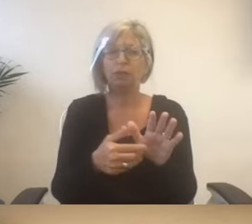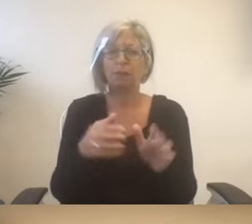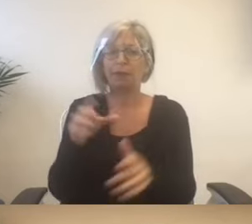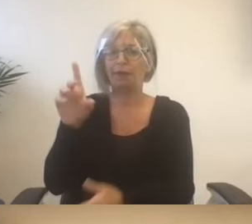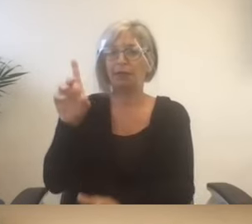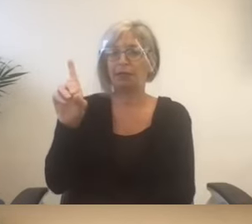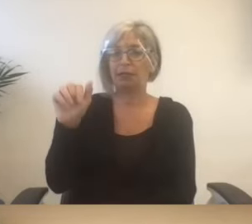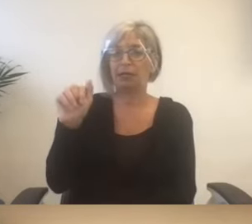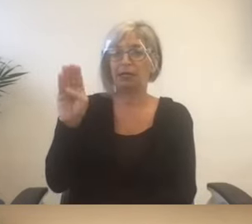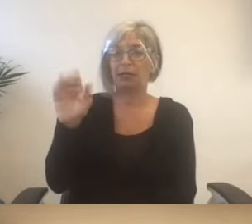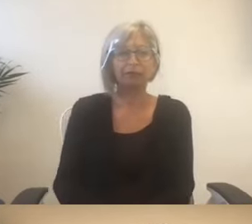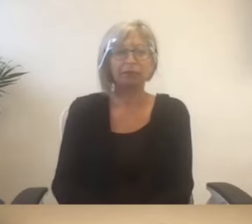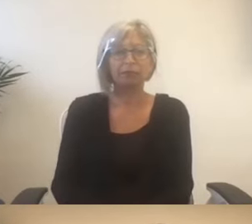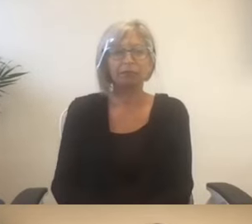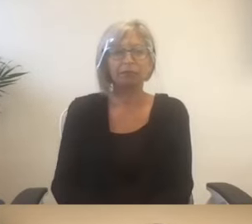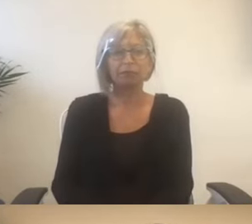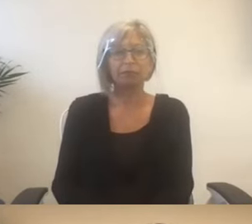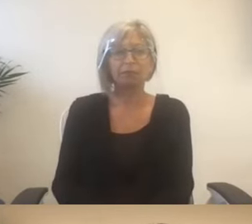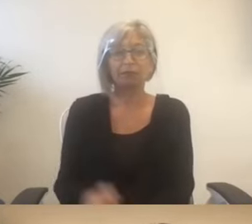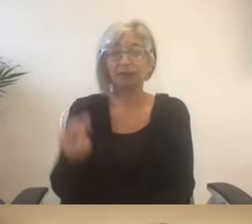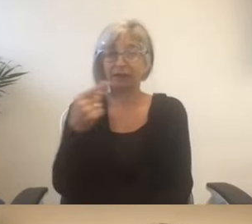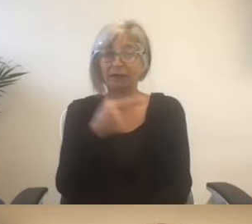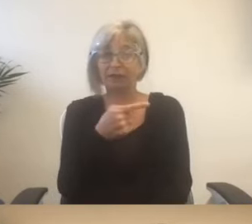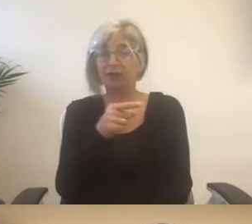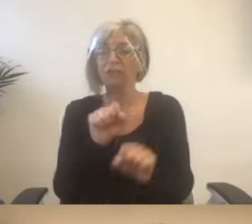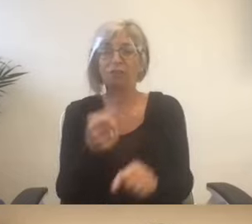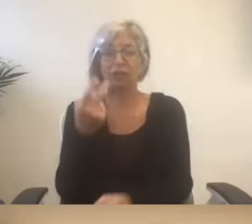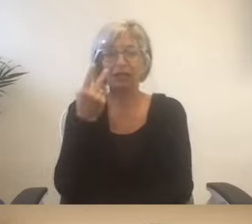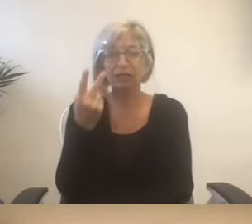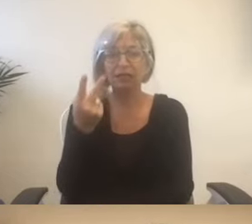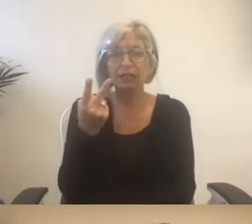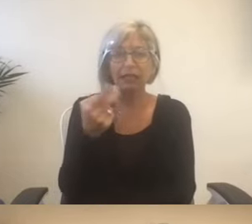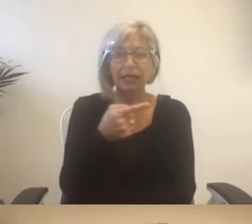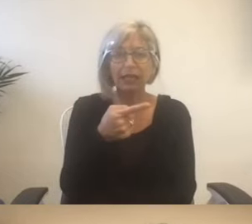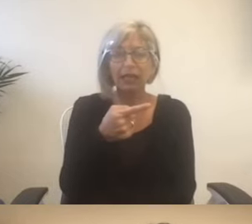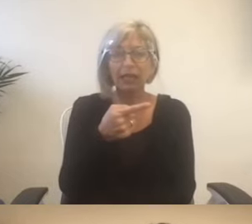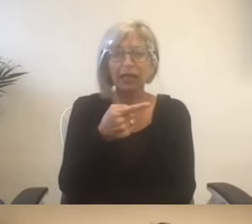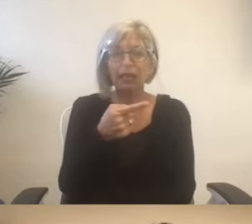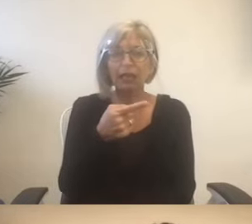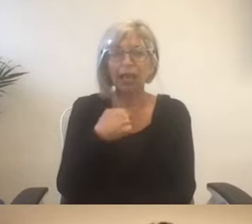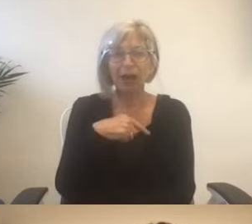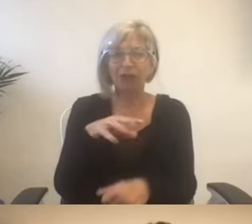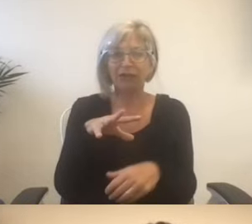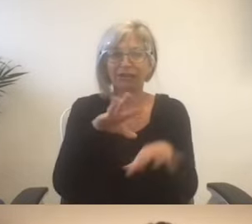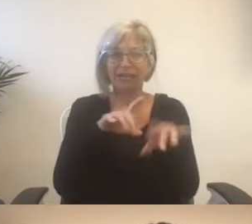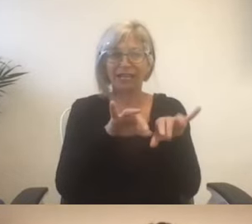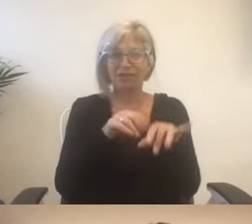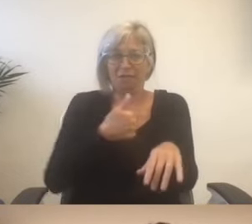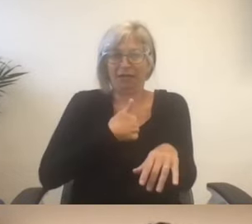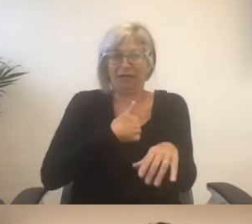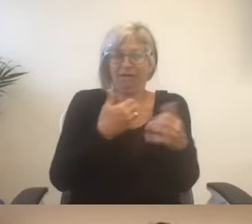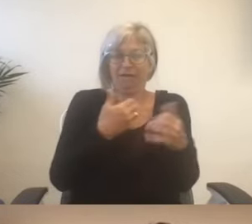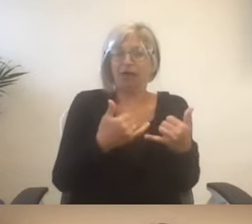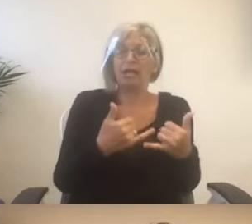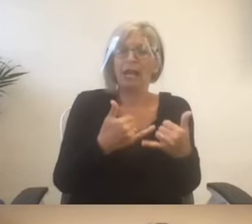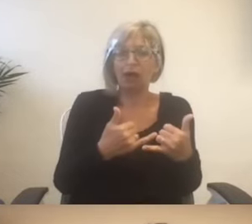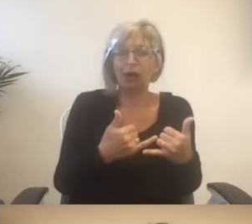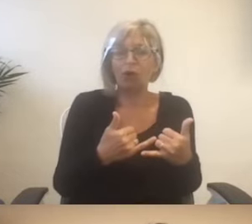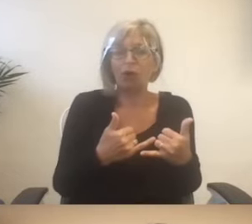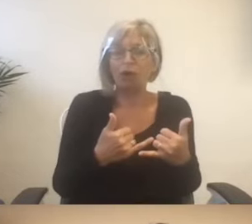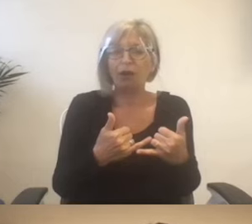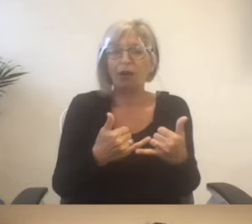data point here and enter it. And here you can see I'll enter it manually for now. And for now, since this